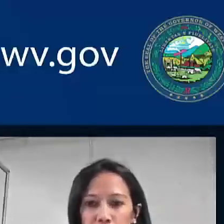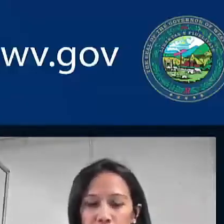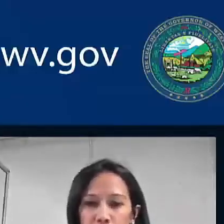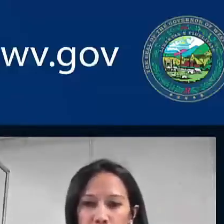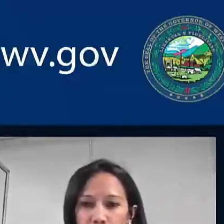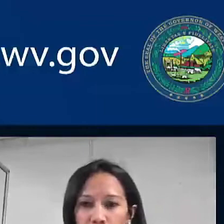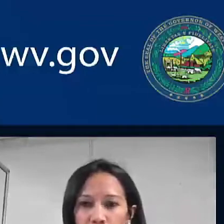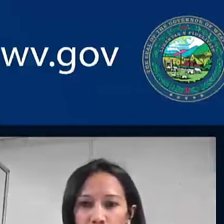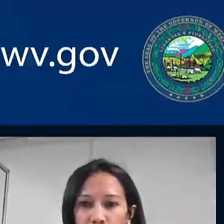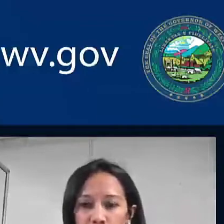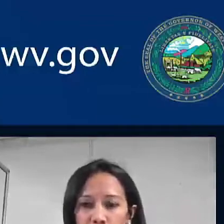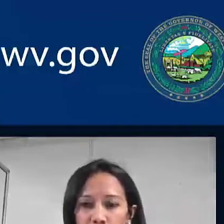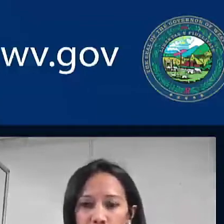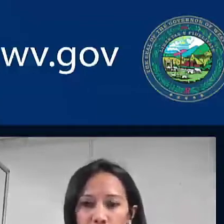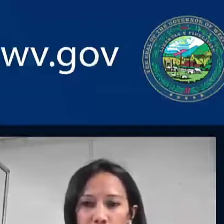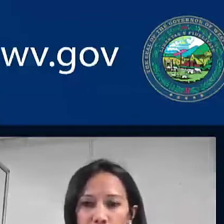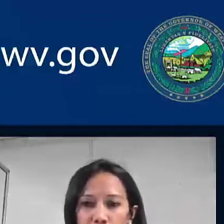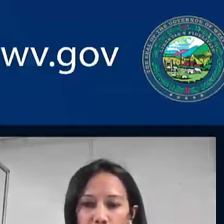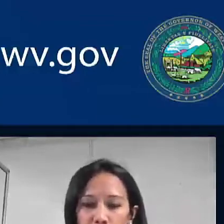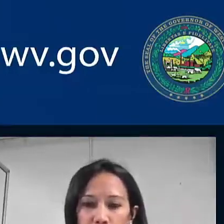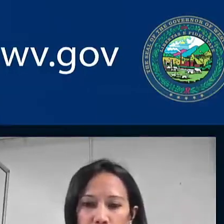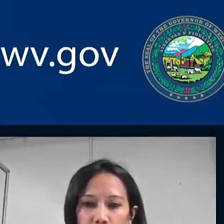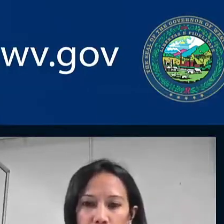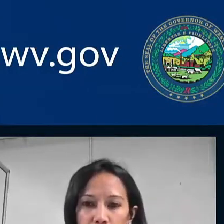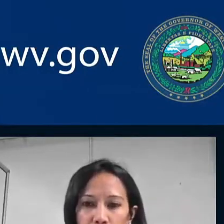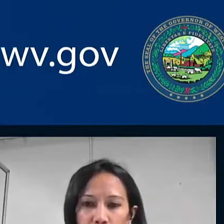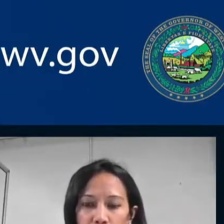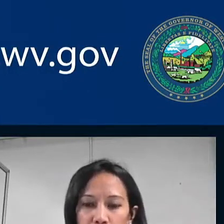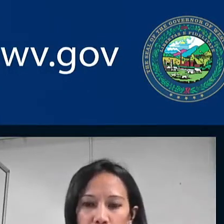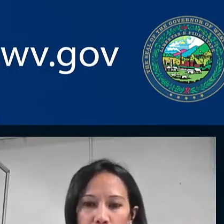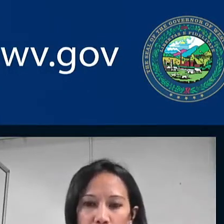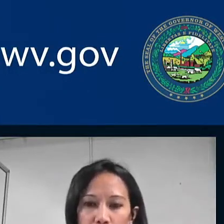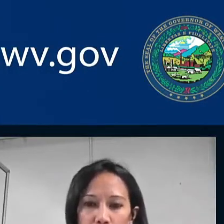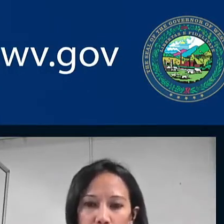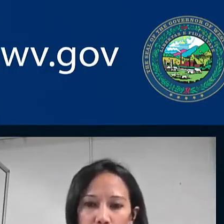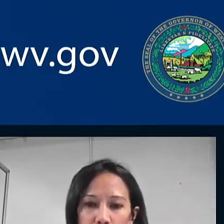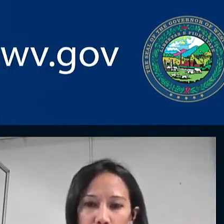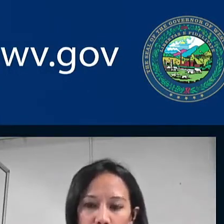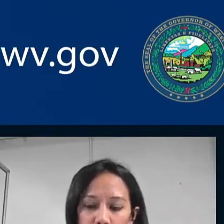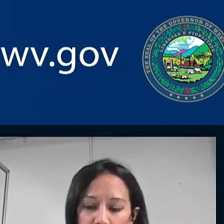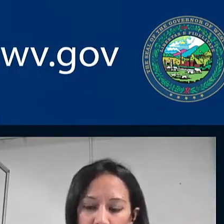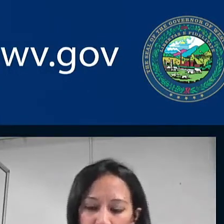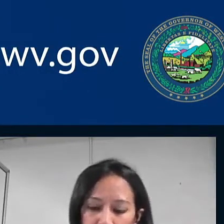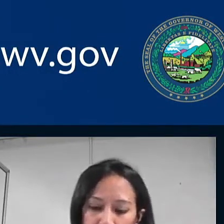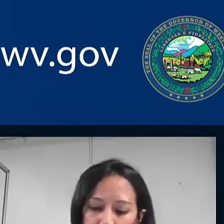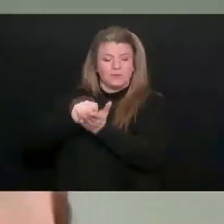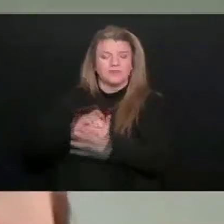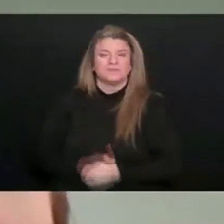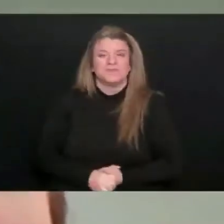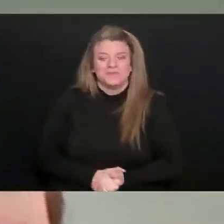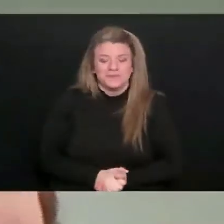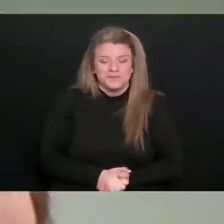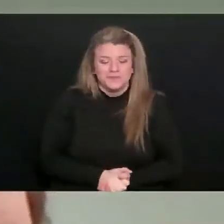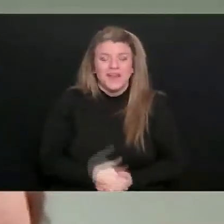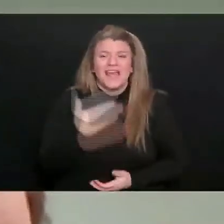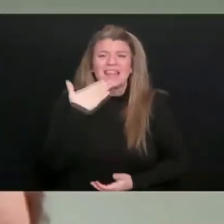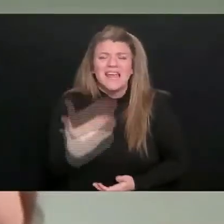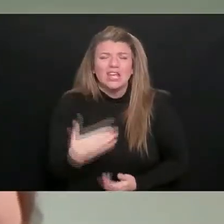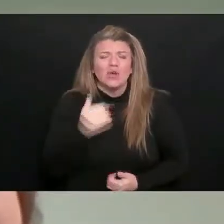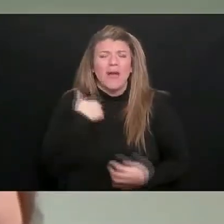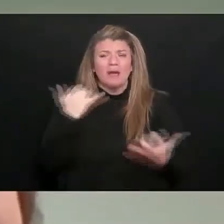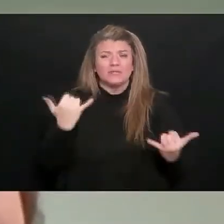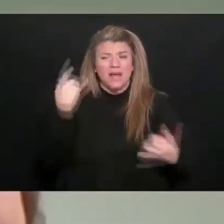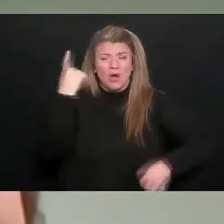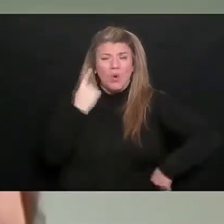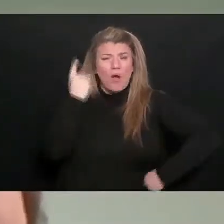All right, thank you, Paul. Next, we'll go to Evan Bevins with Ogden Newspapers. Thank you. Just was wondering if